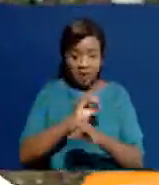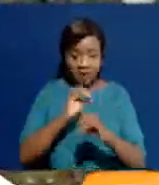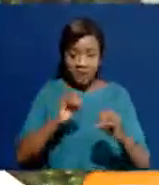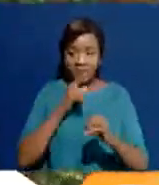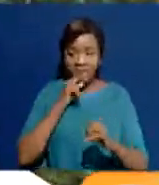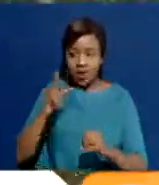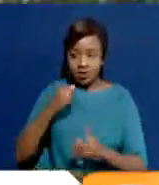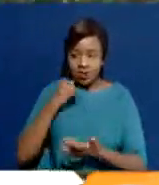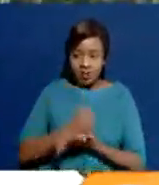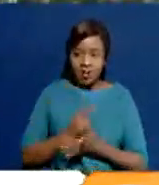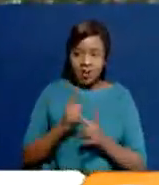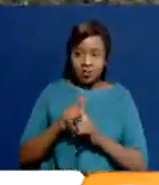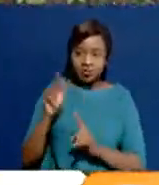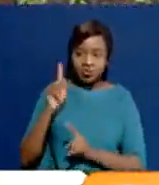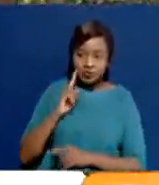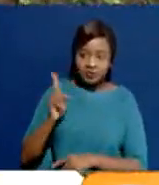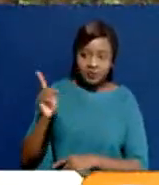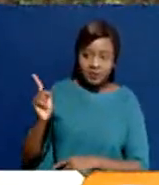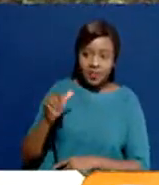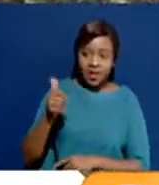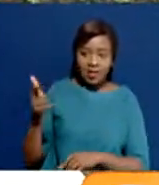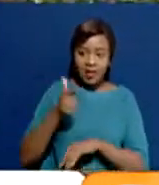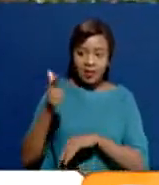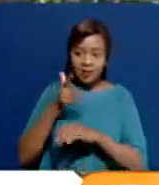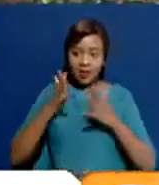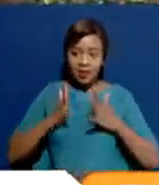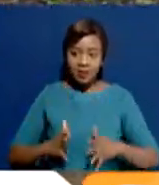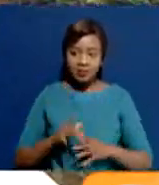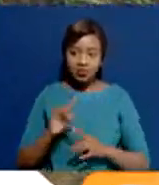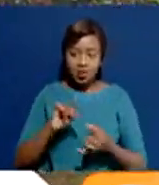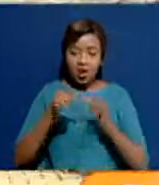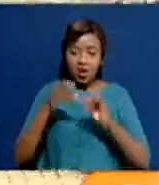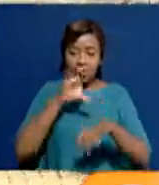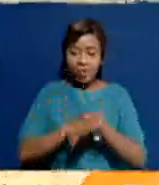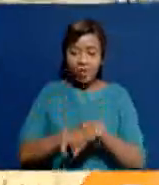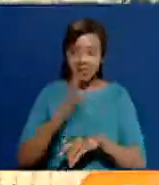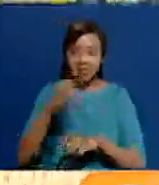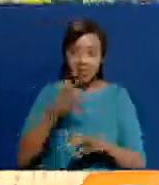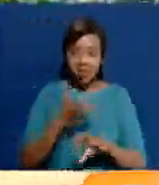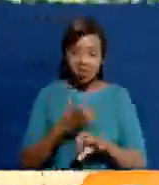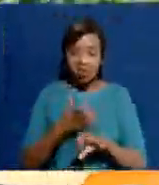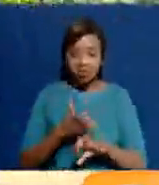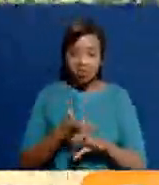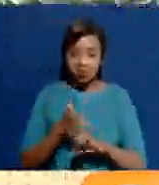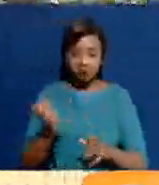one journalist was injured by youth who were pelting stones at each other.